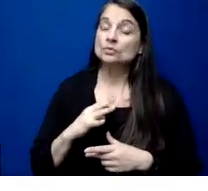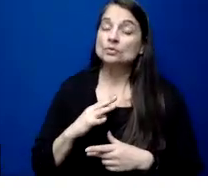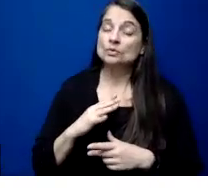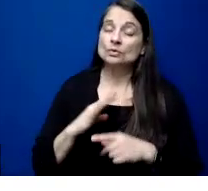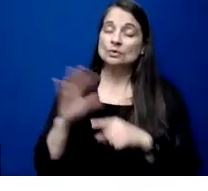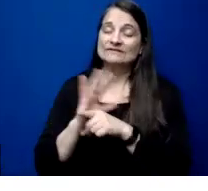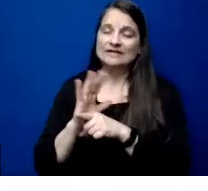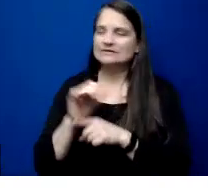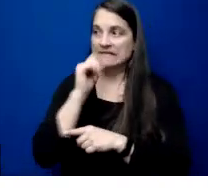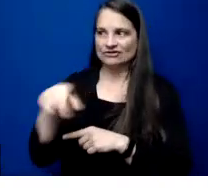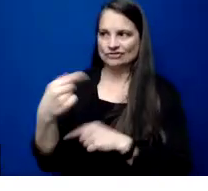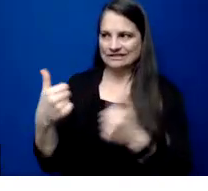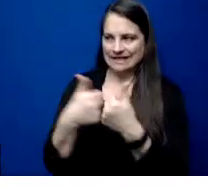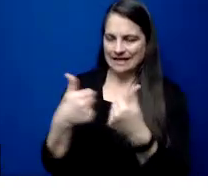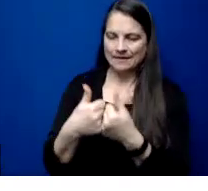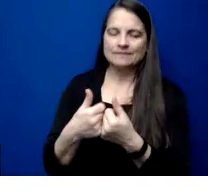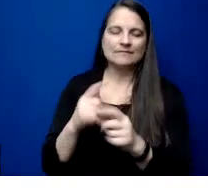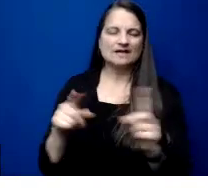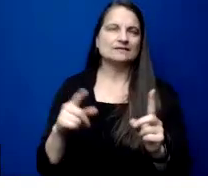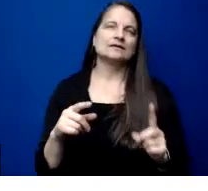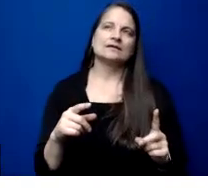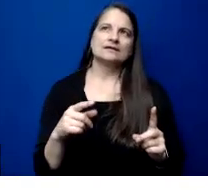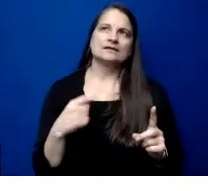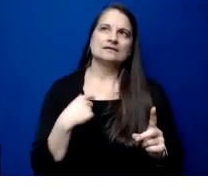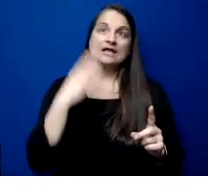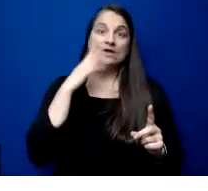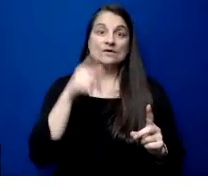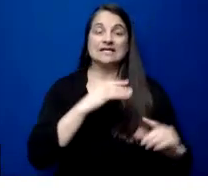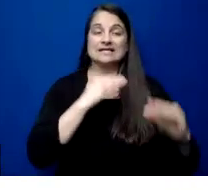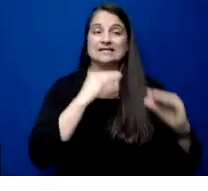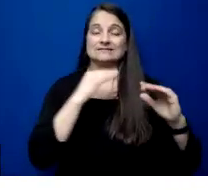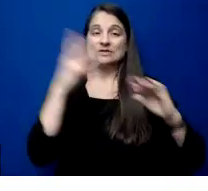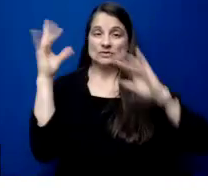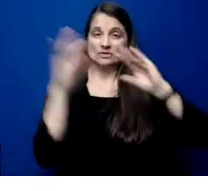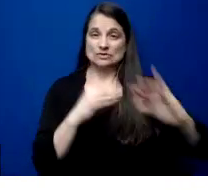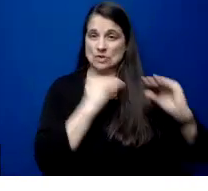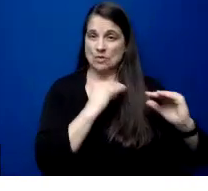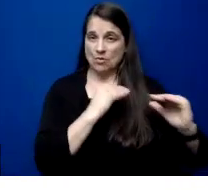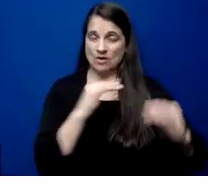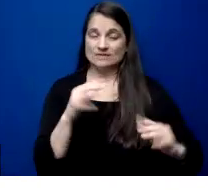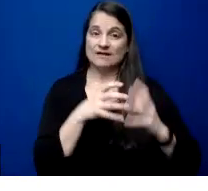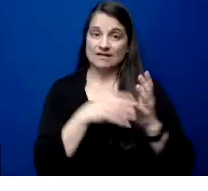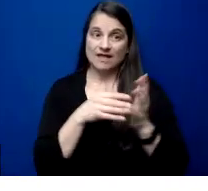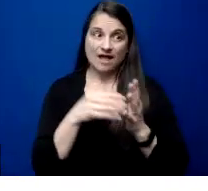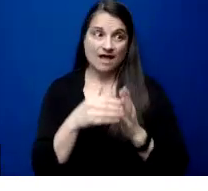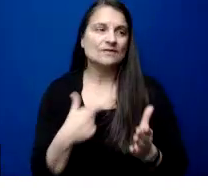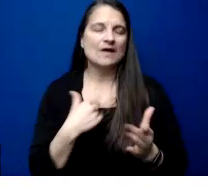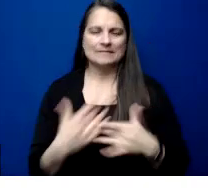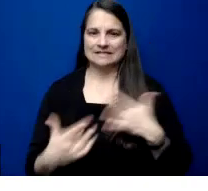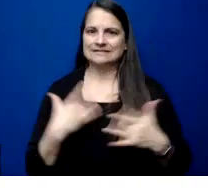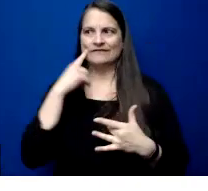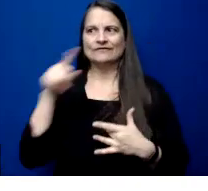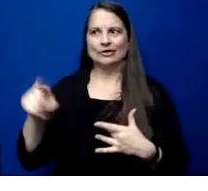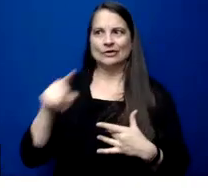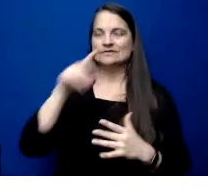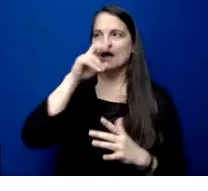like accessible sport. I know he snowboards a lot. He does a lot of really cool videos. So yeah, I'm excited for you to go down that rabbit